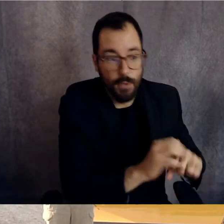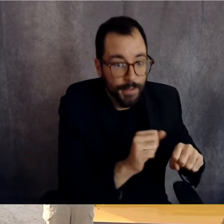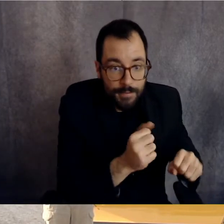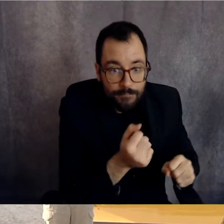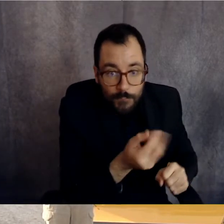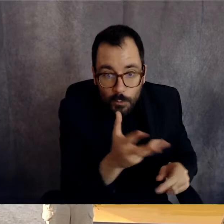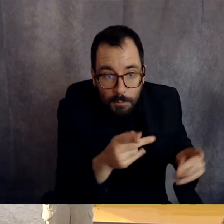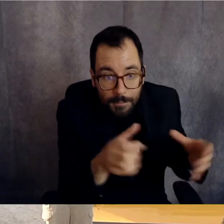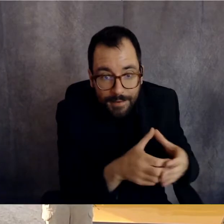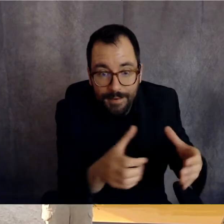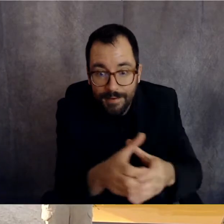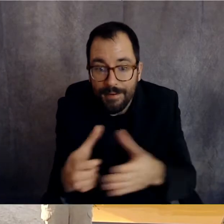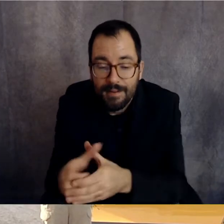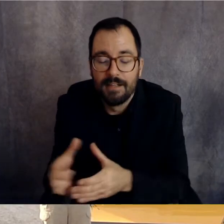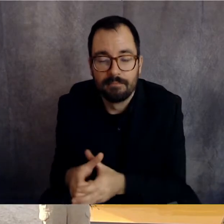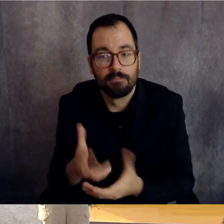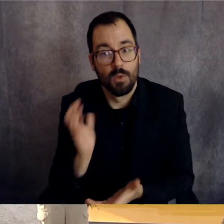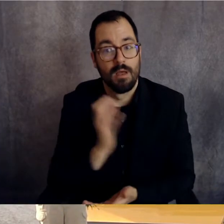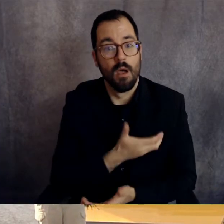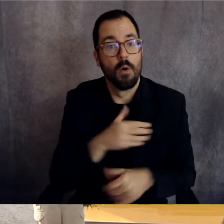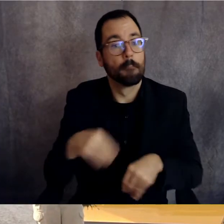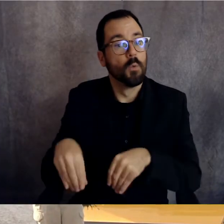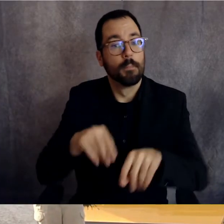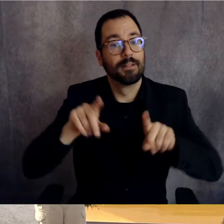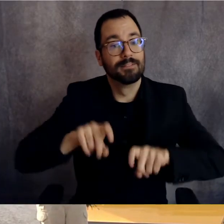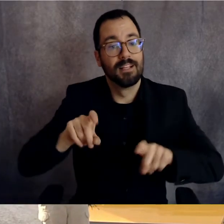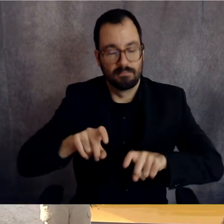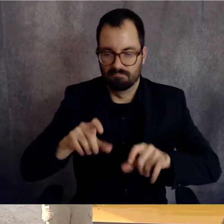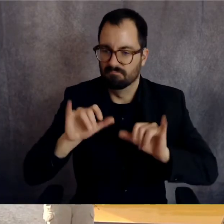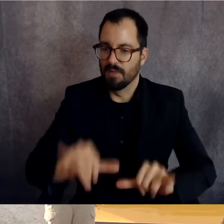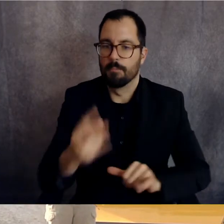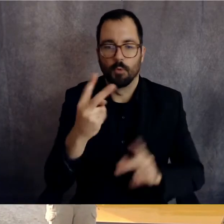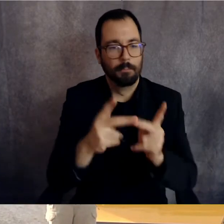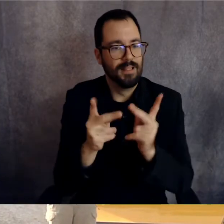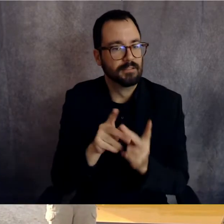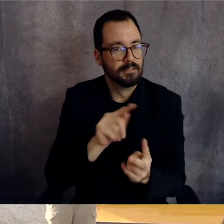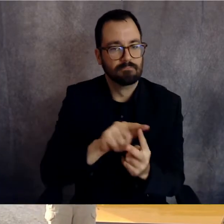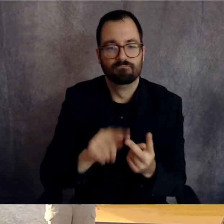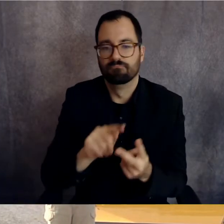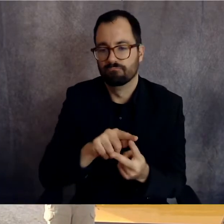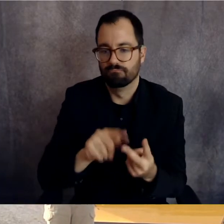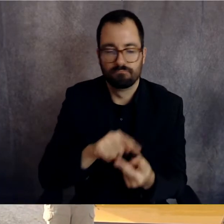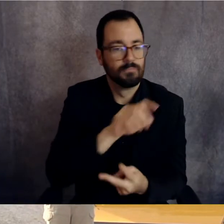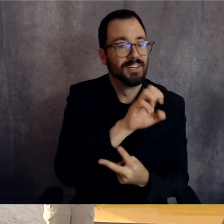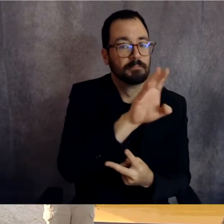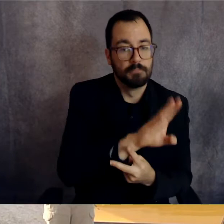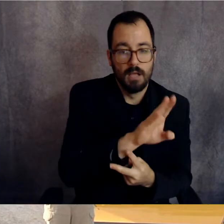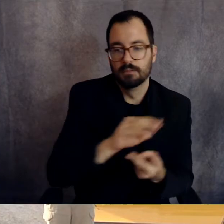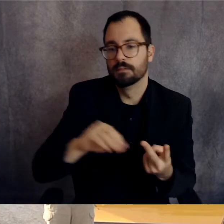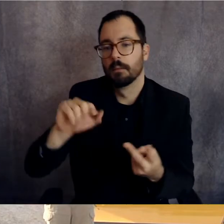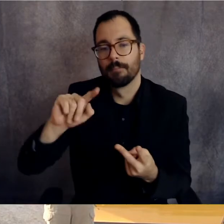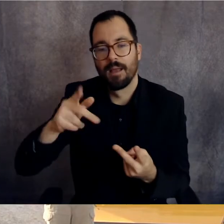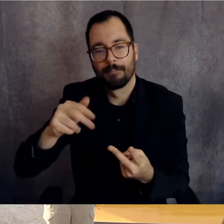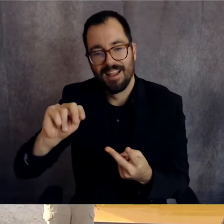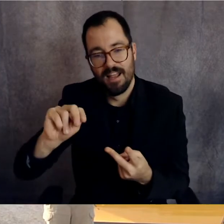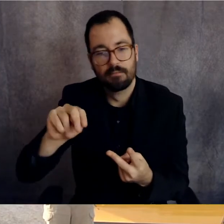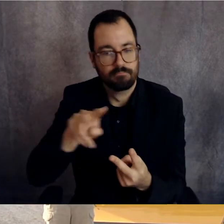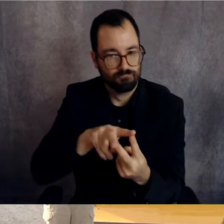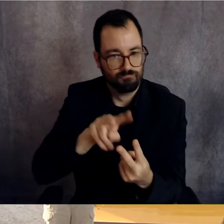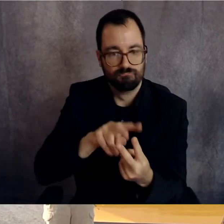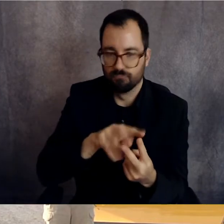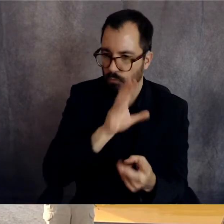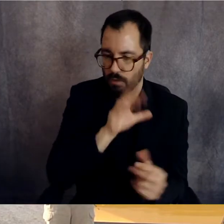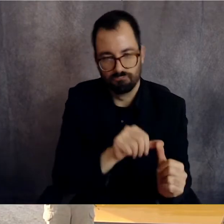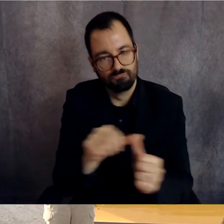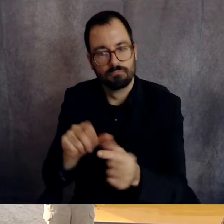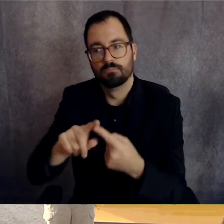mobile testing sites remain in Central Square in East Boston, in Jubilee Christian Church in Mattapan through next Saturday, November 28th. But